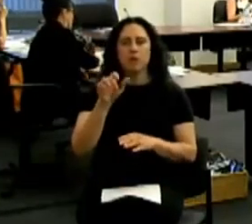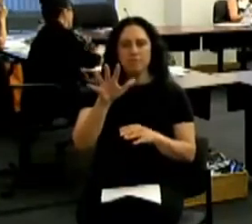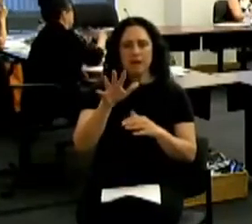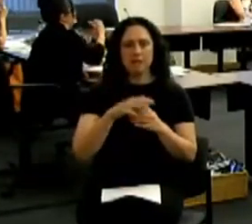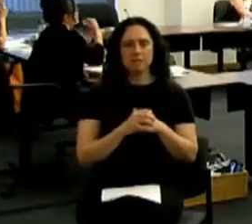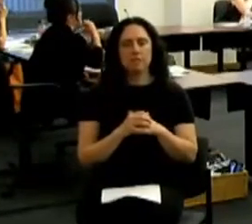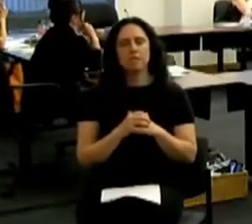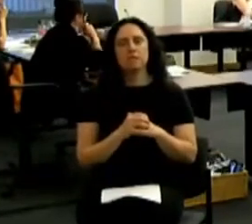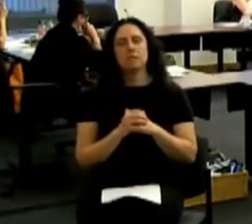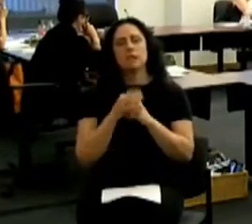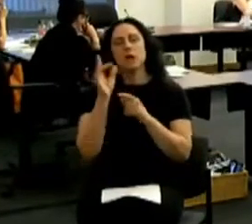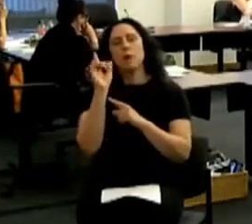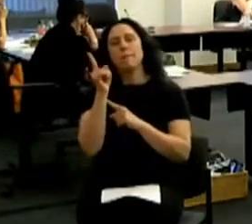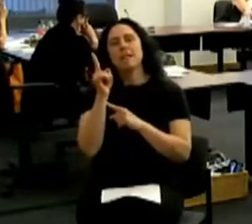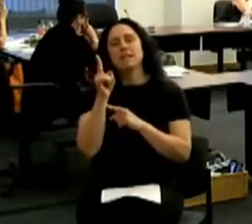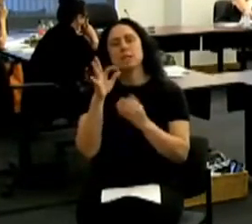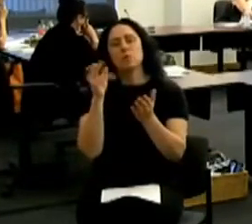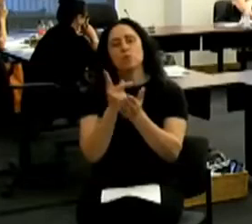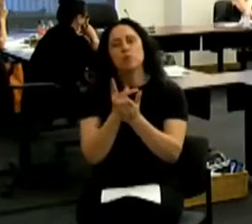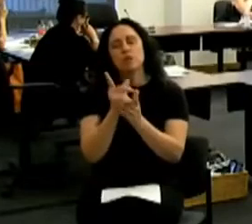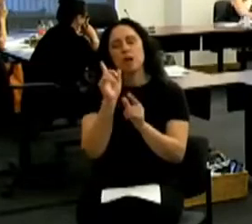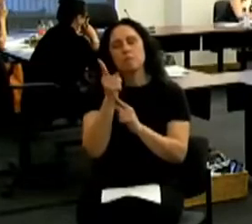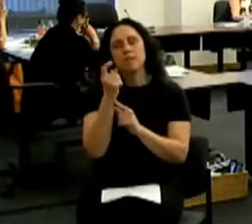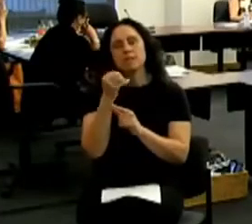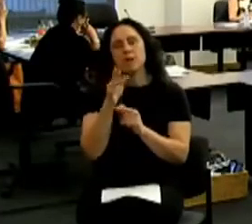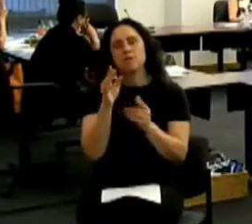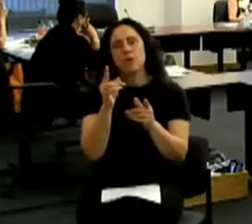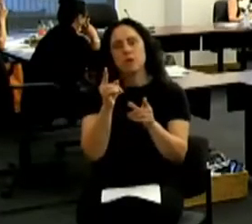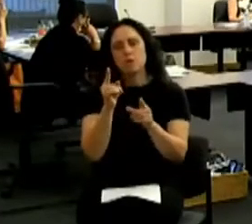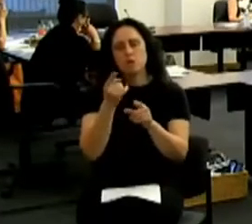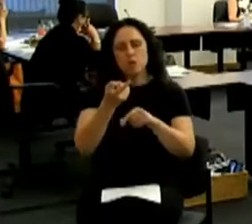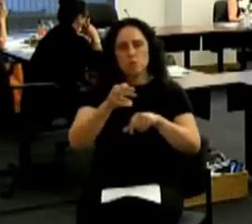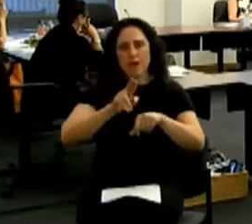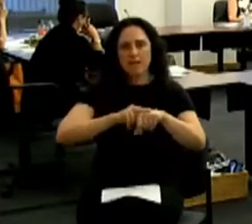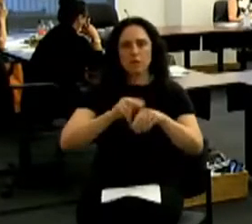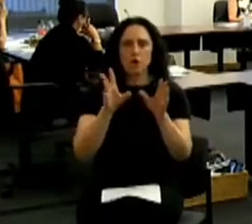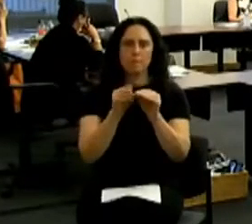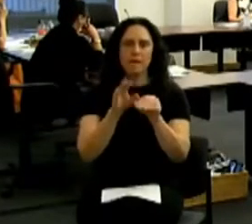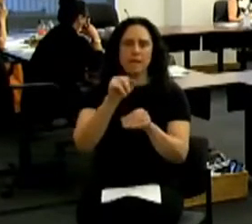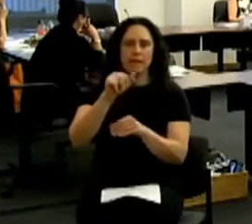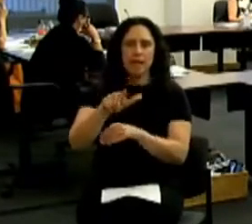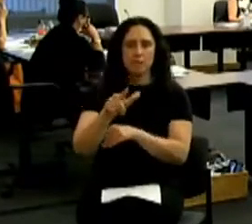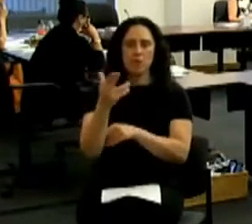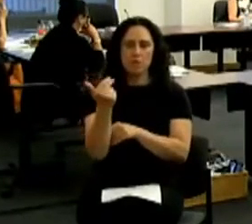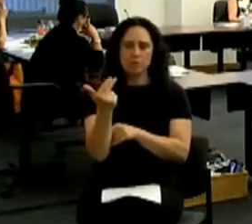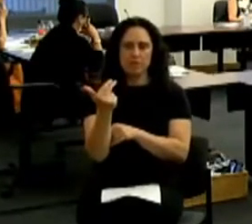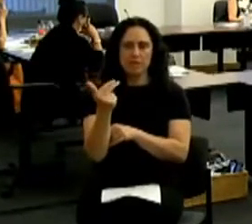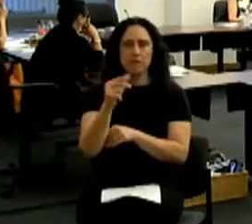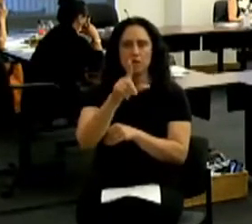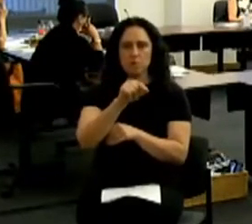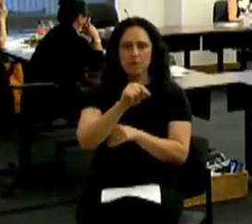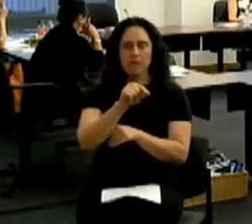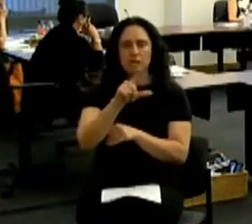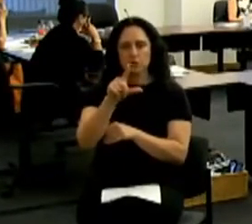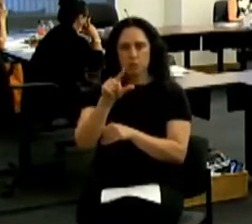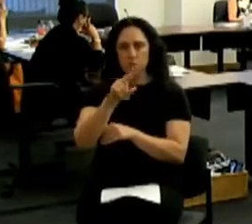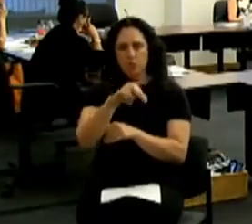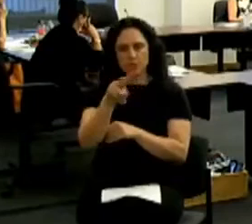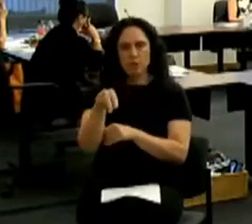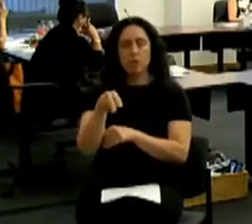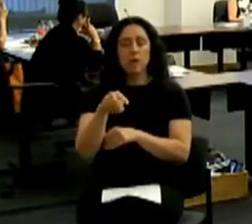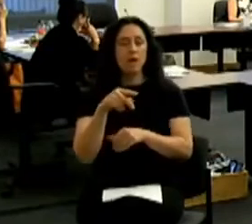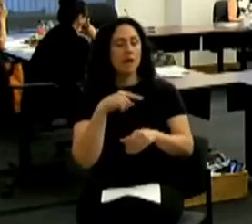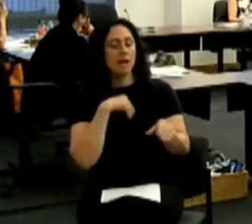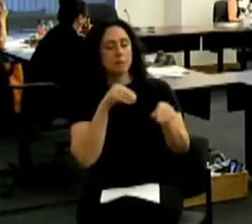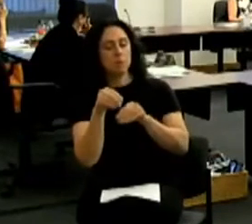1.5, minutes, approval of minutes of the regular meeting, April 13th, 2022. So moved. Second.